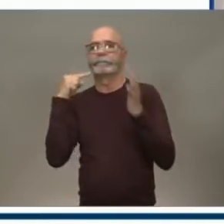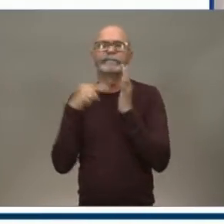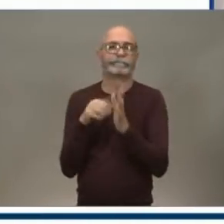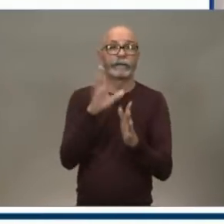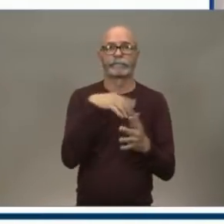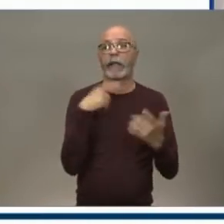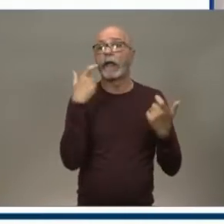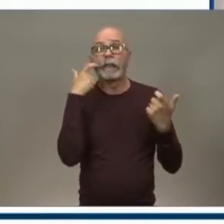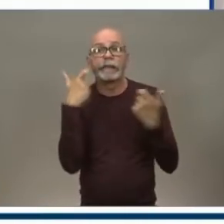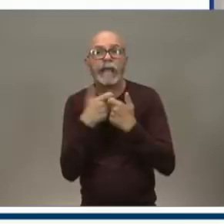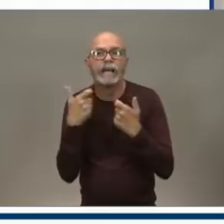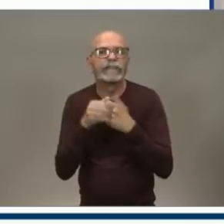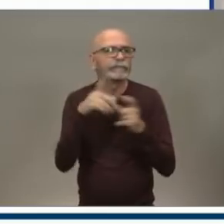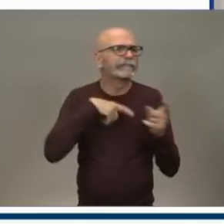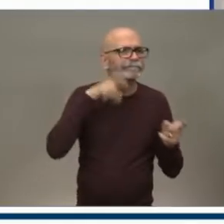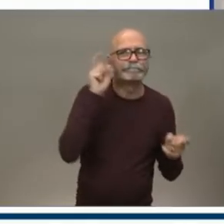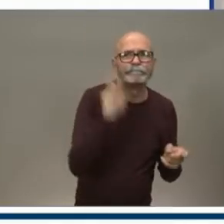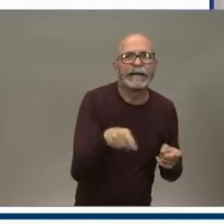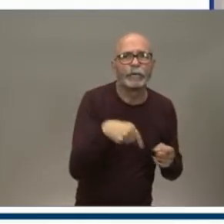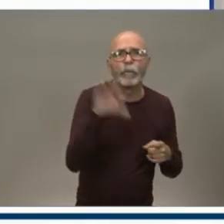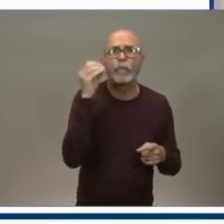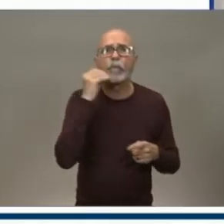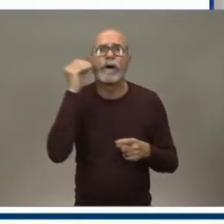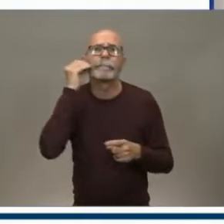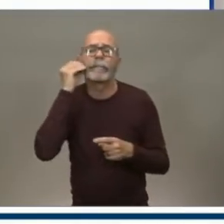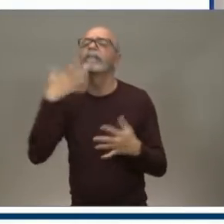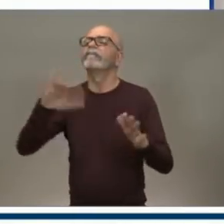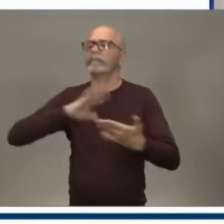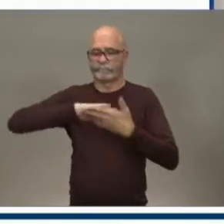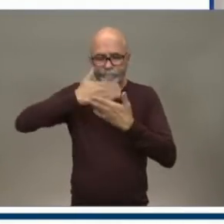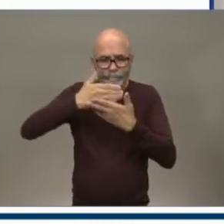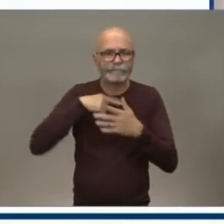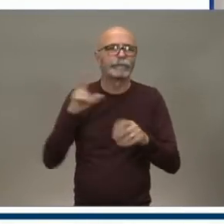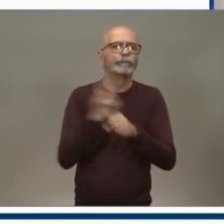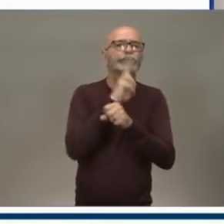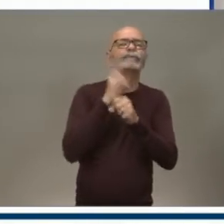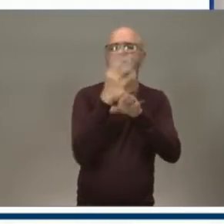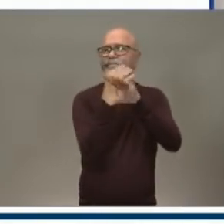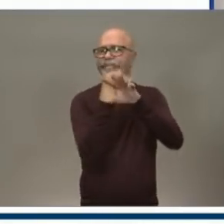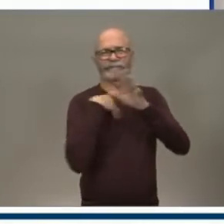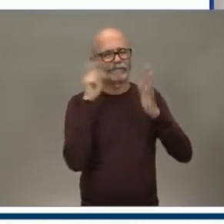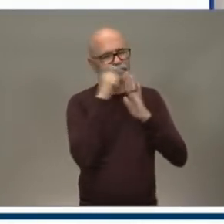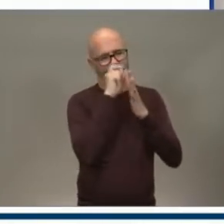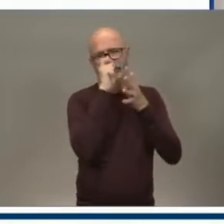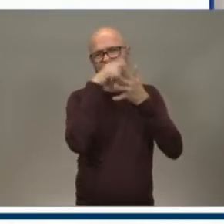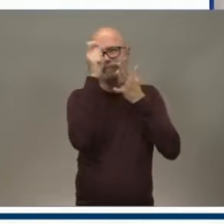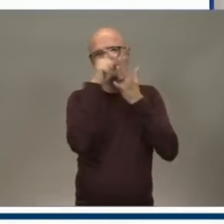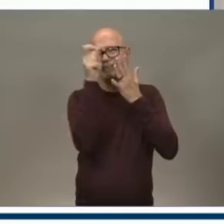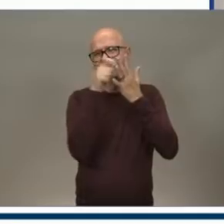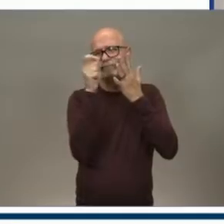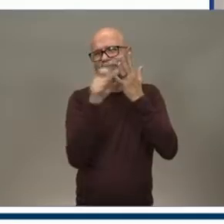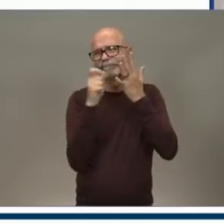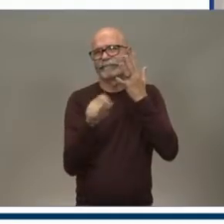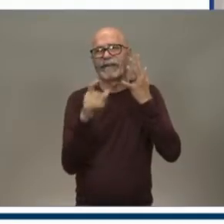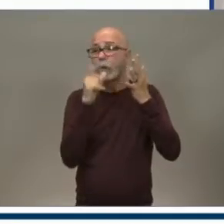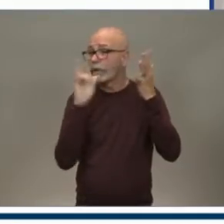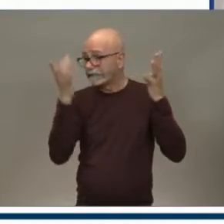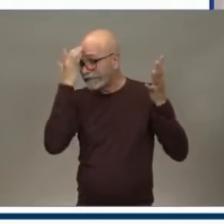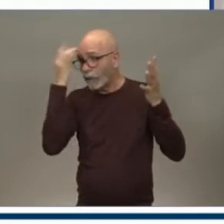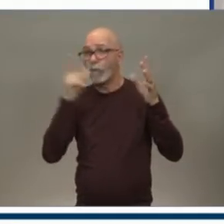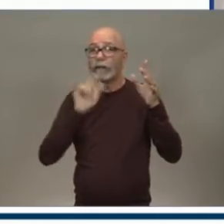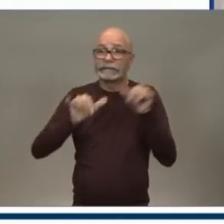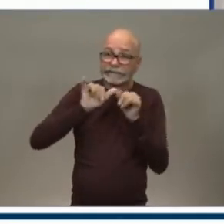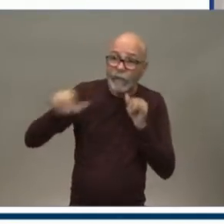blended model learning. And in essence, that's what's happening with these kids that are asked to go home for 14 days to self-isolate. The department will be working